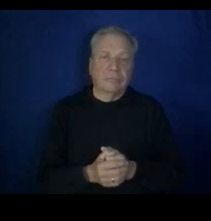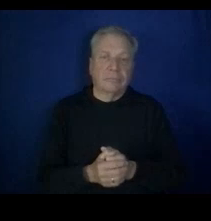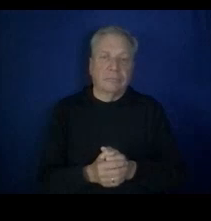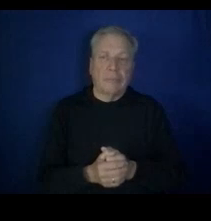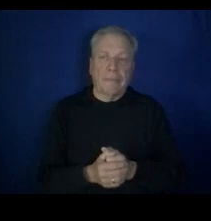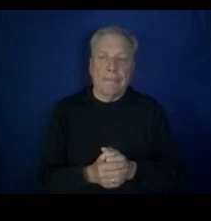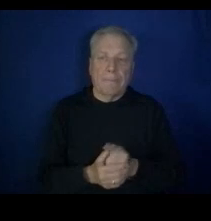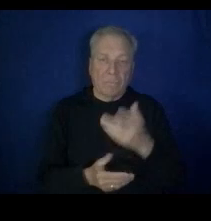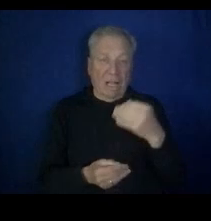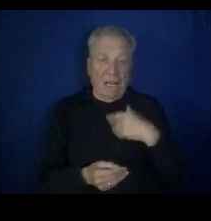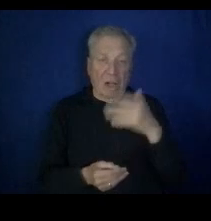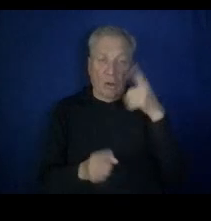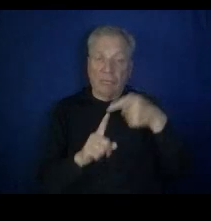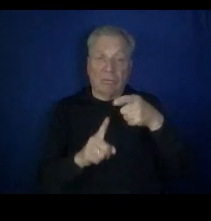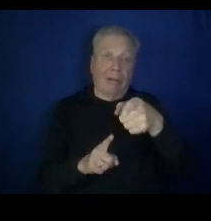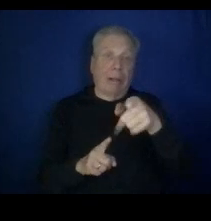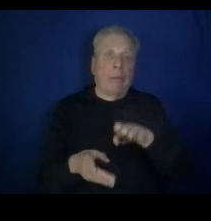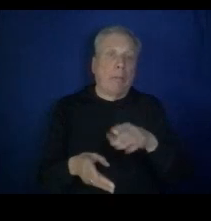And I'll point out this bear is not dead.